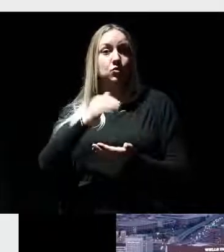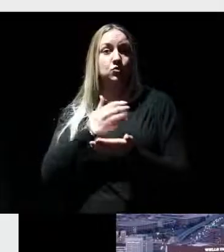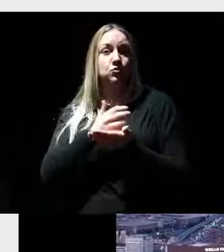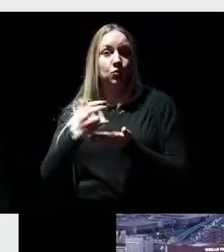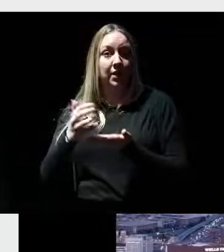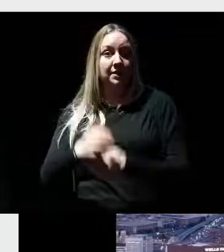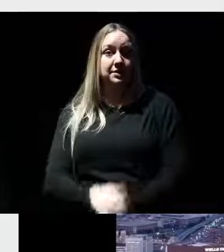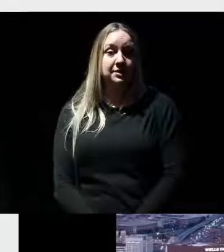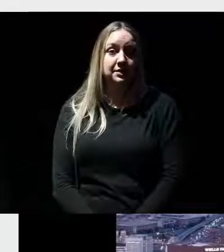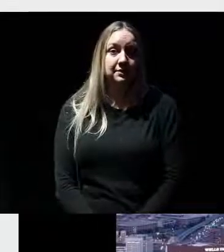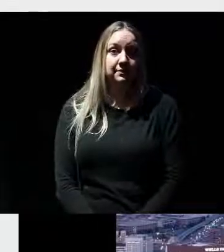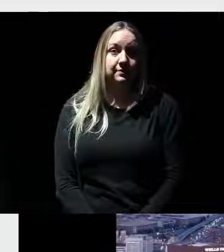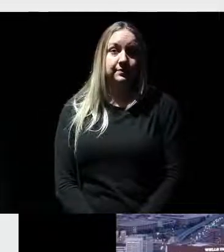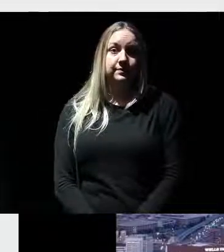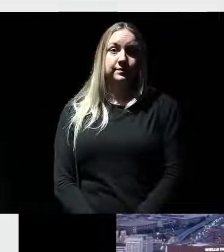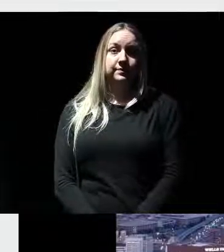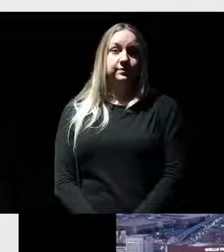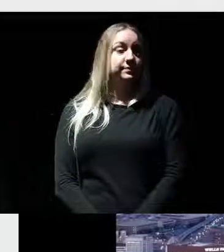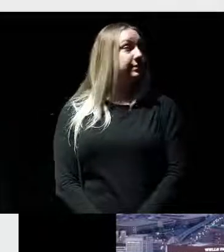That